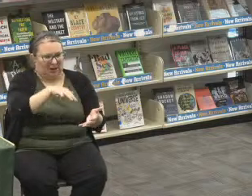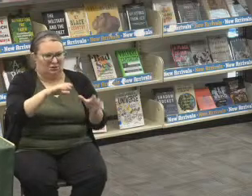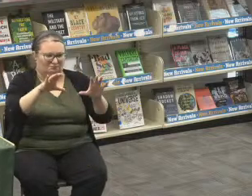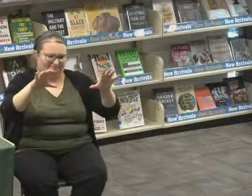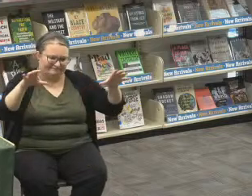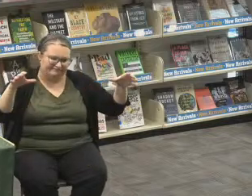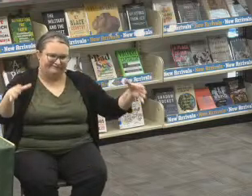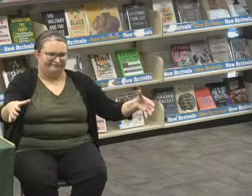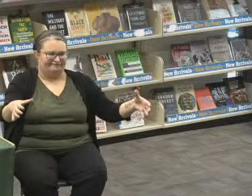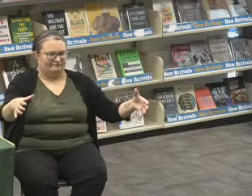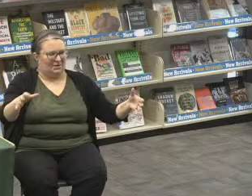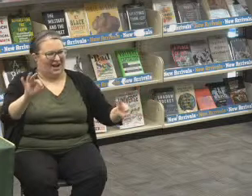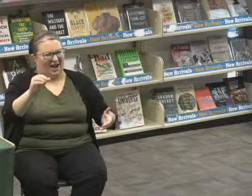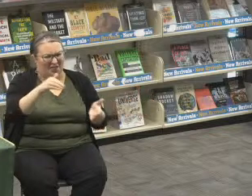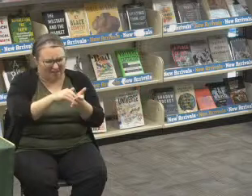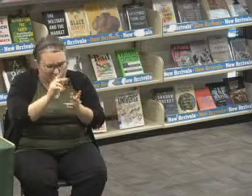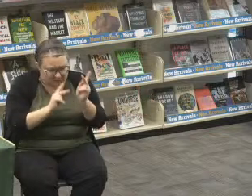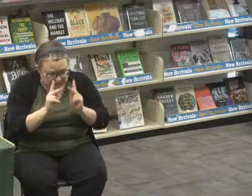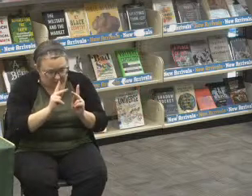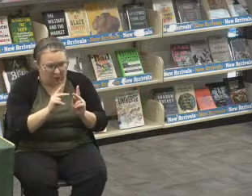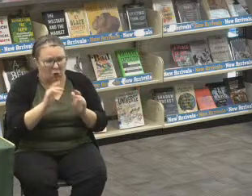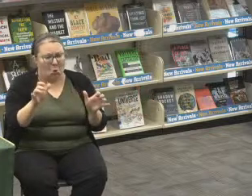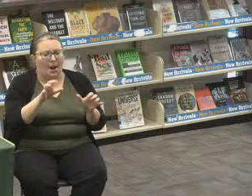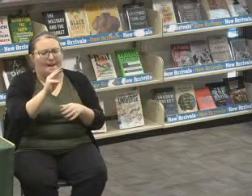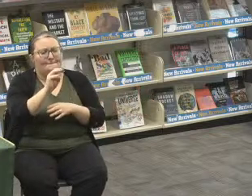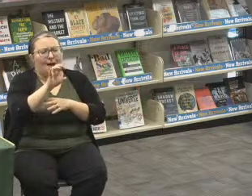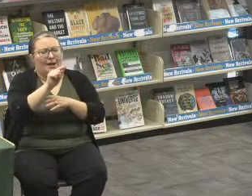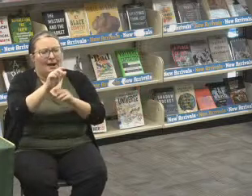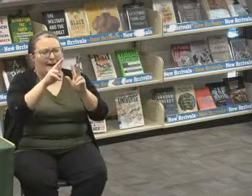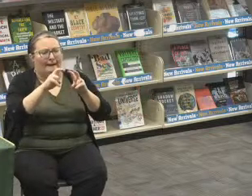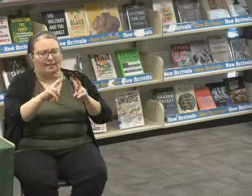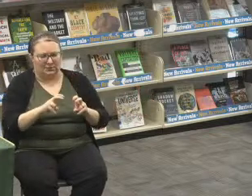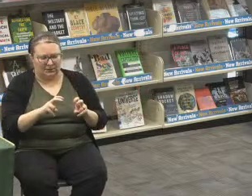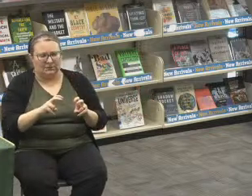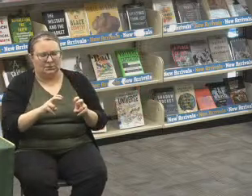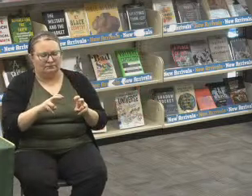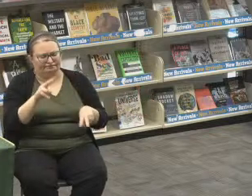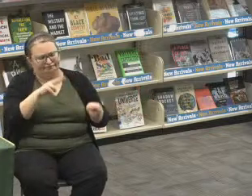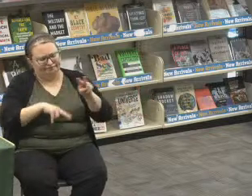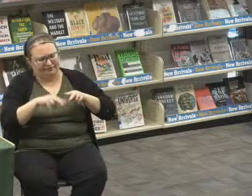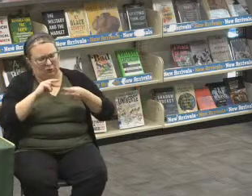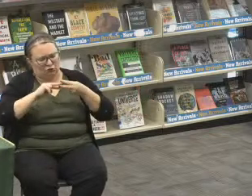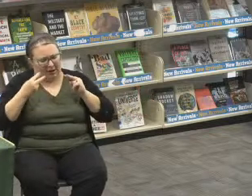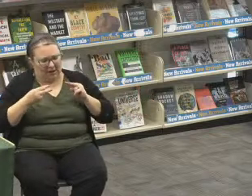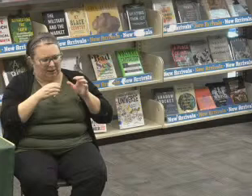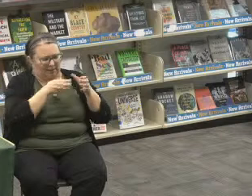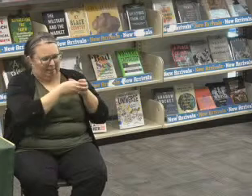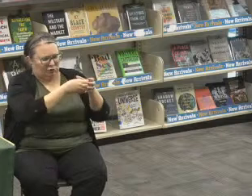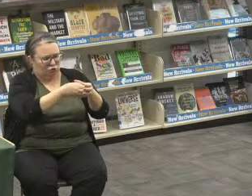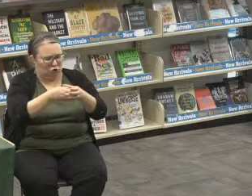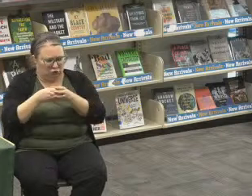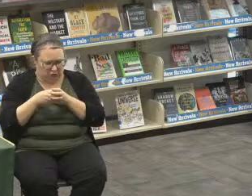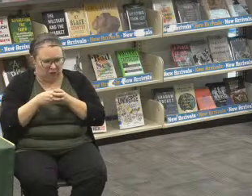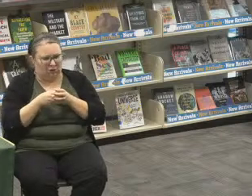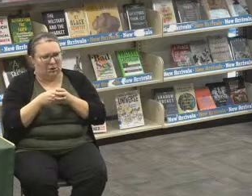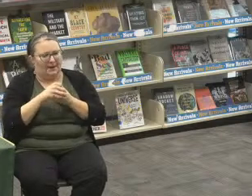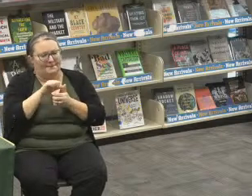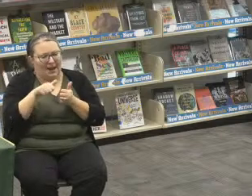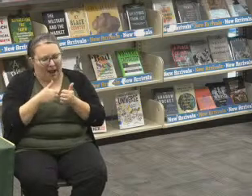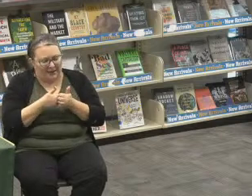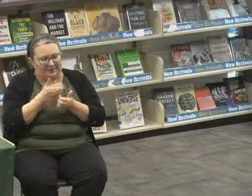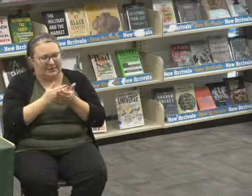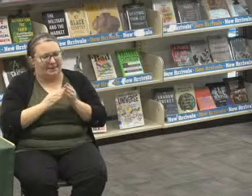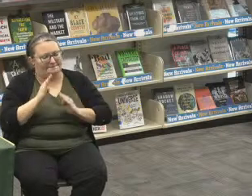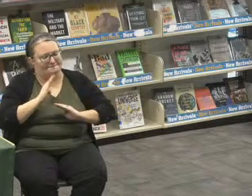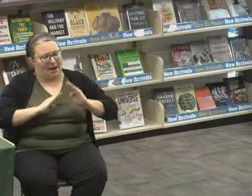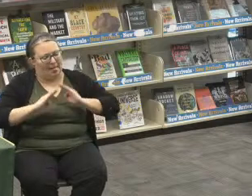sample size, right? And they were doing meta-analysis to look at genetic clusters that underlie some of the